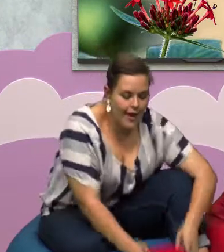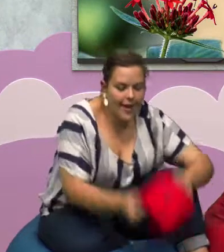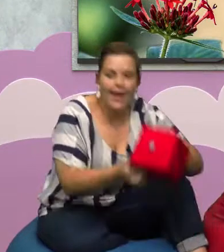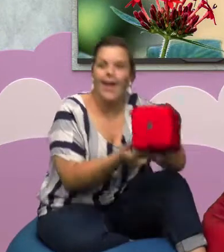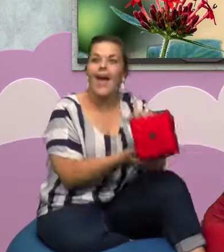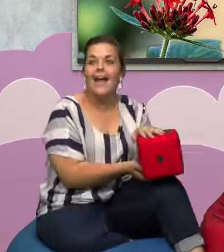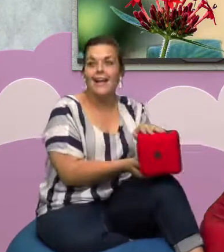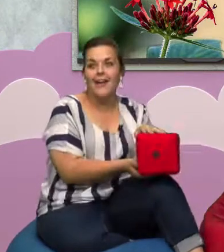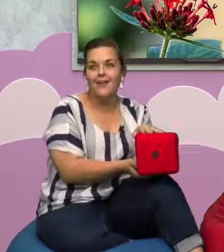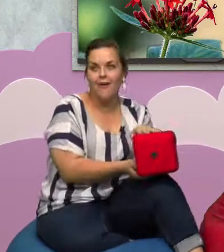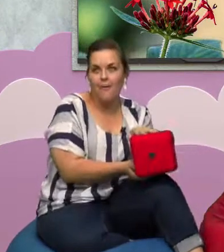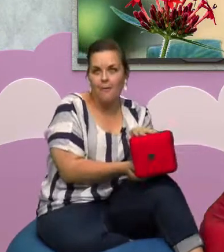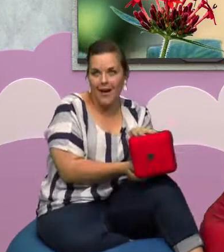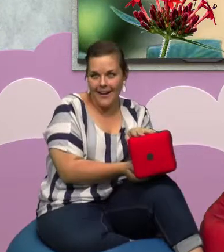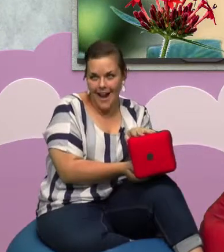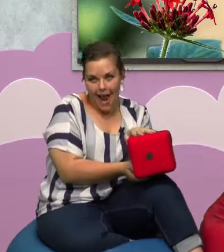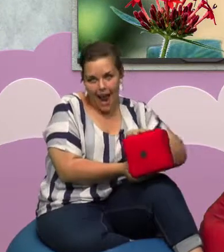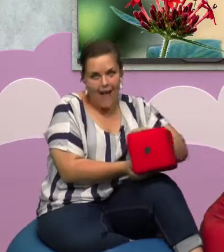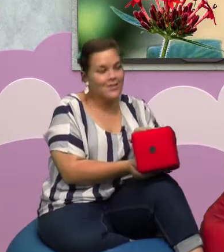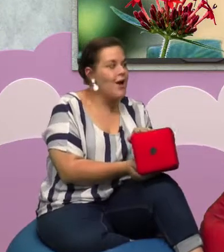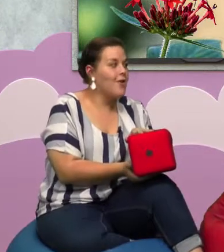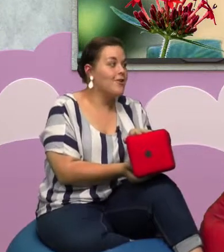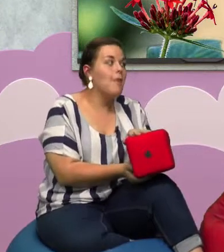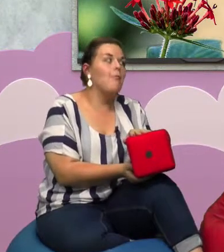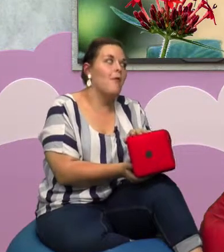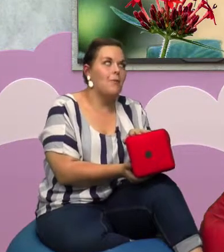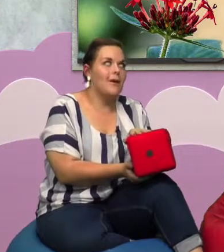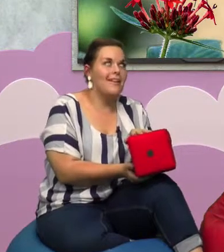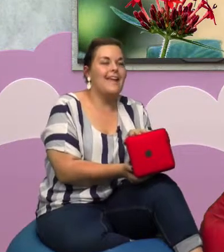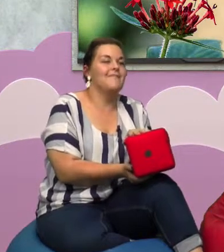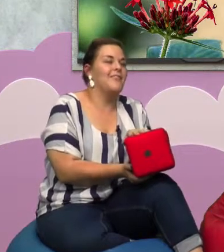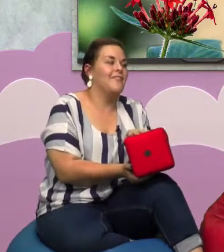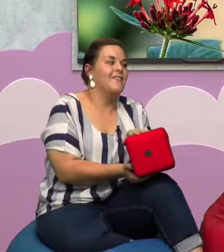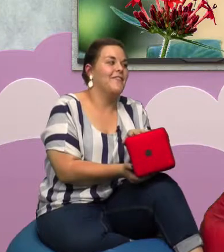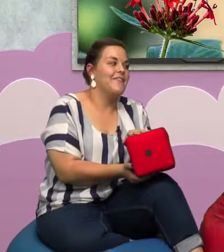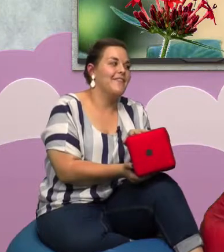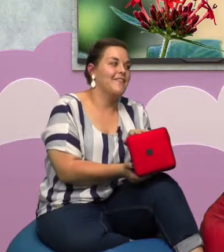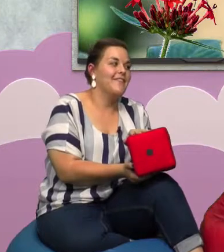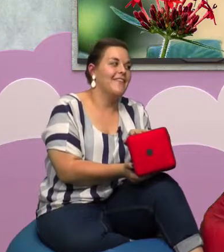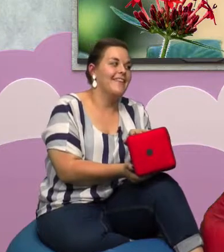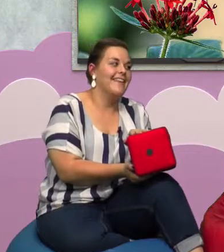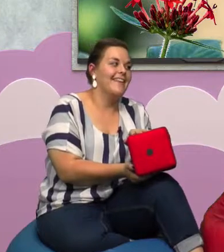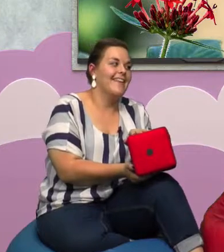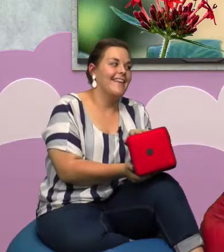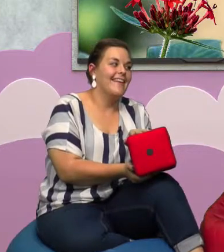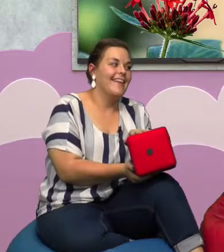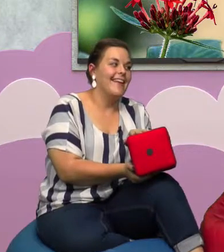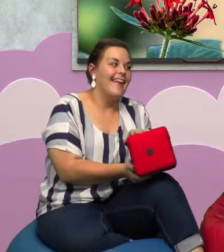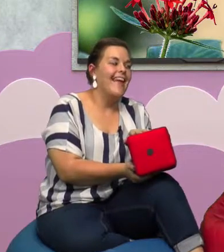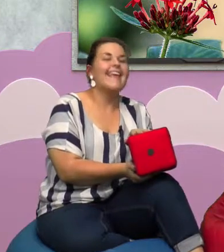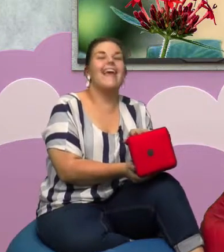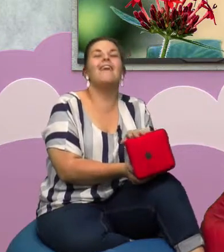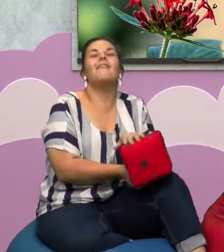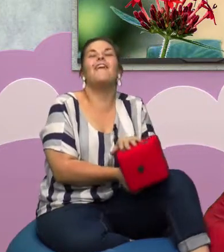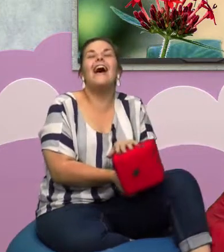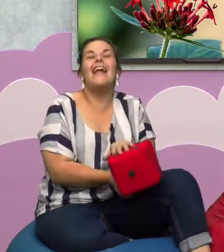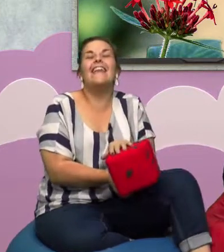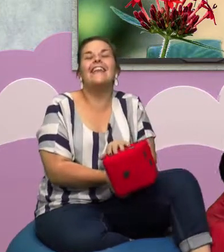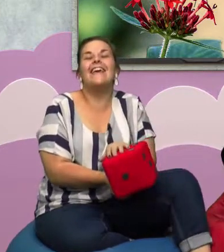Okay. It landed on 1. So name 1 wild animal. A tiger?